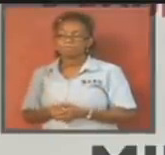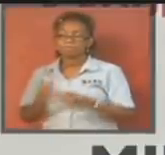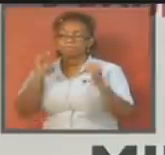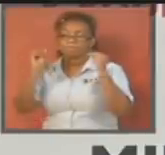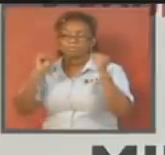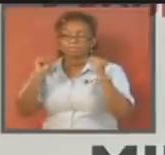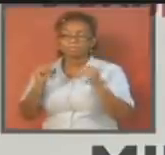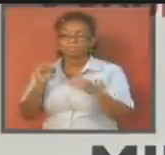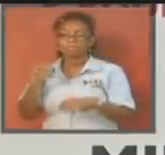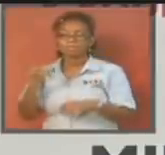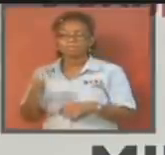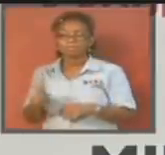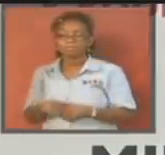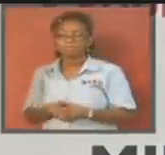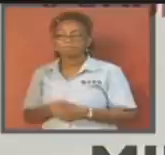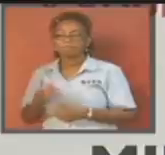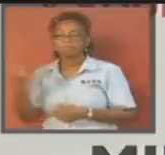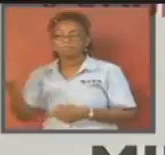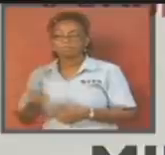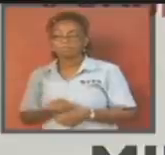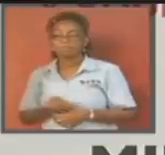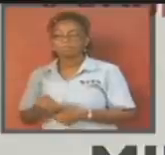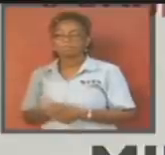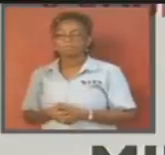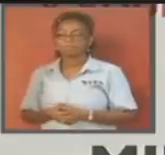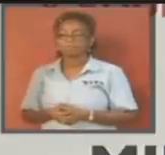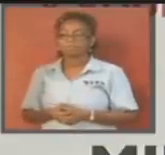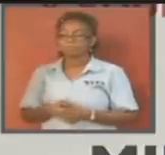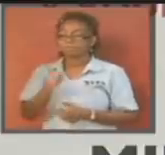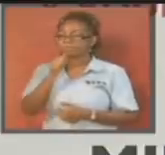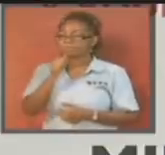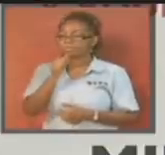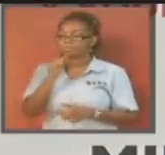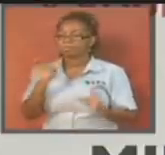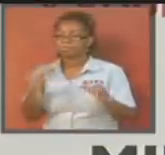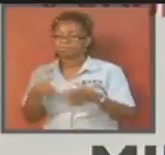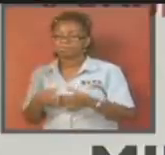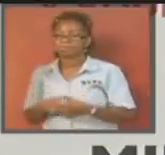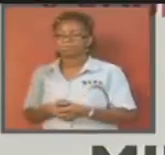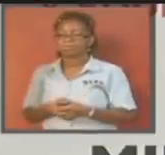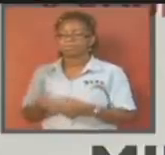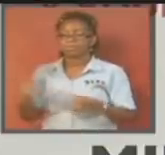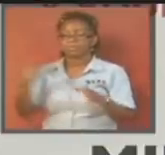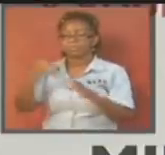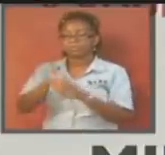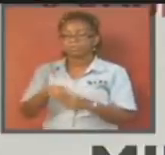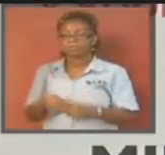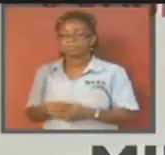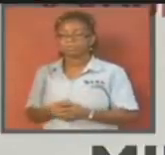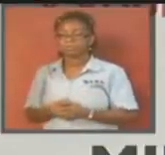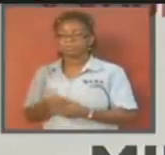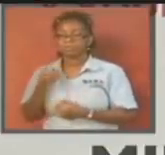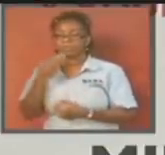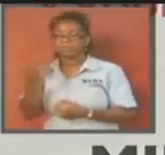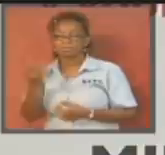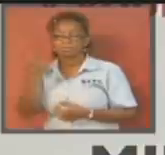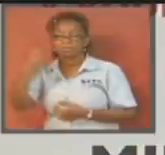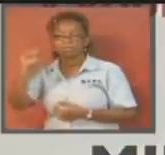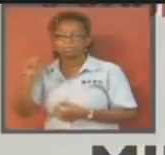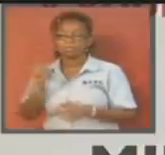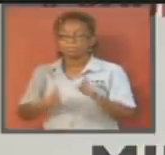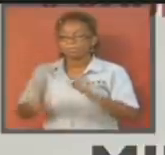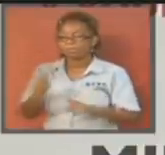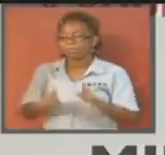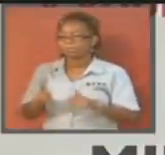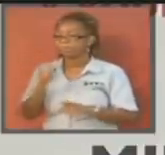out notifications in the press on more than one occasion asking for volunteers for our vaccine program, as well as other aspects